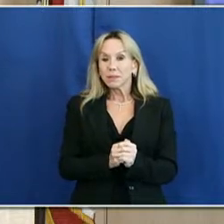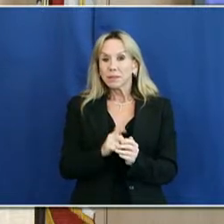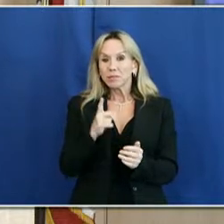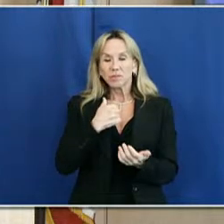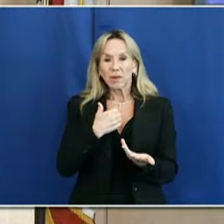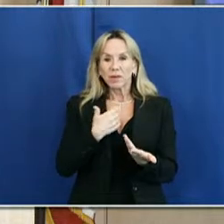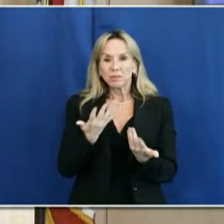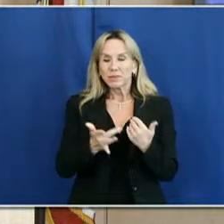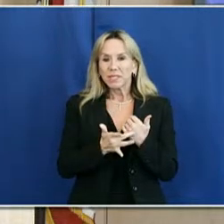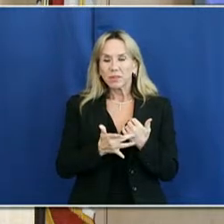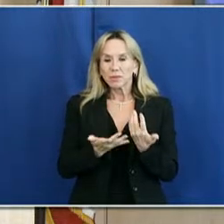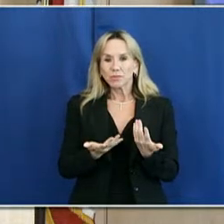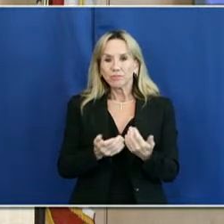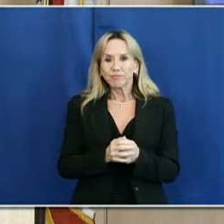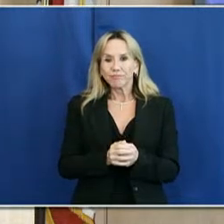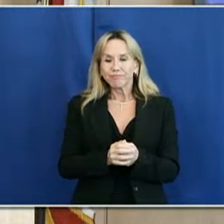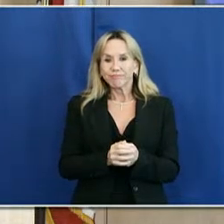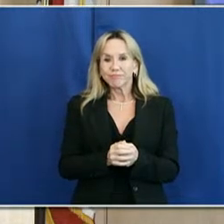sorry?